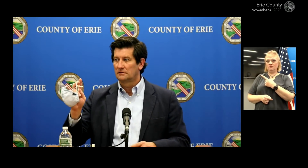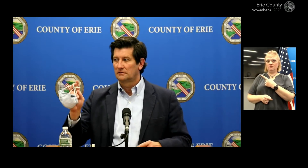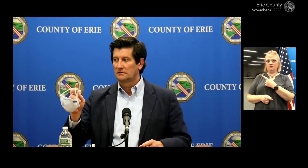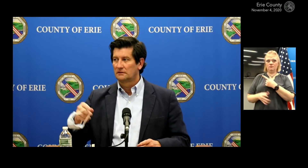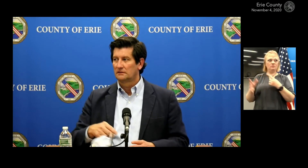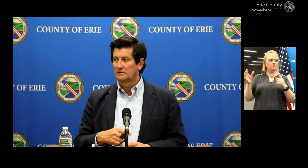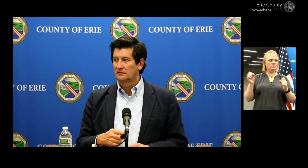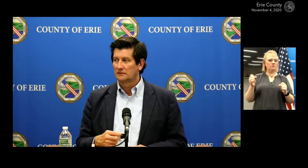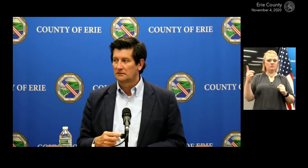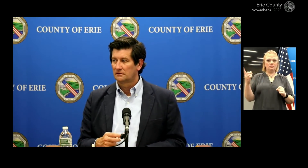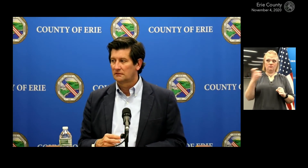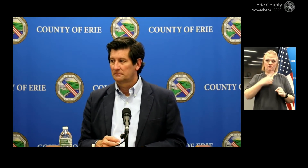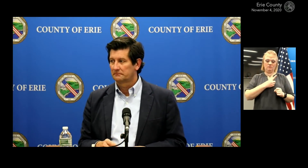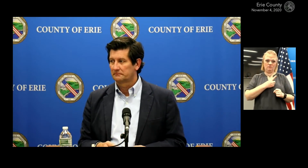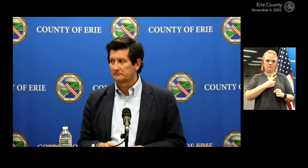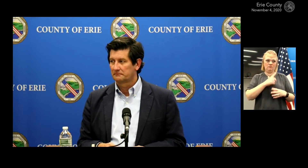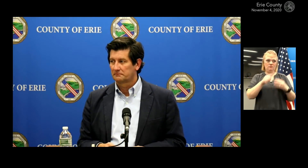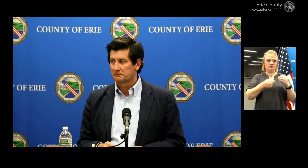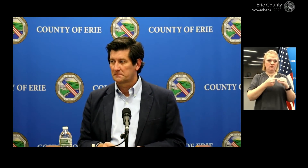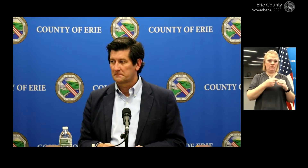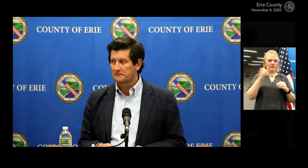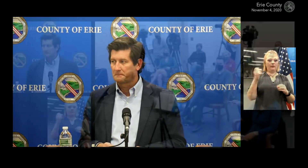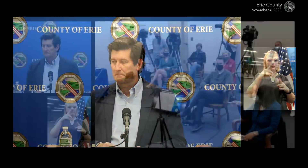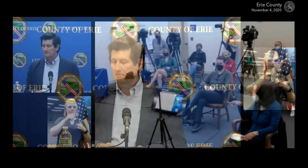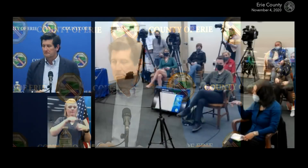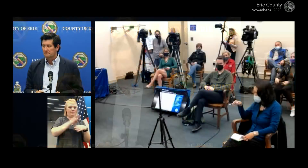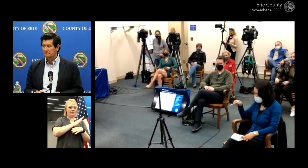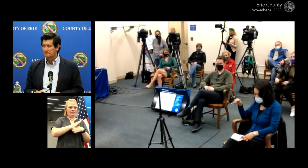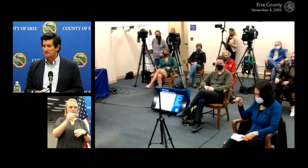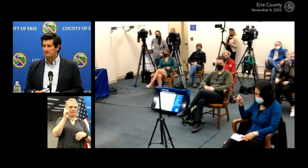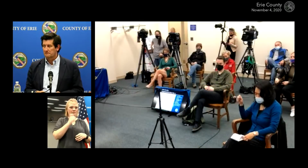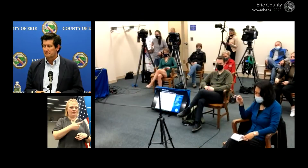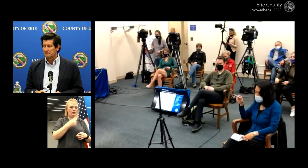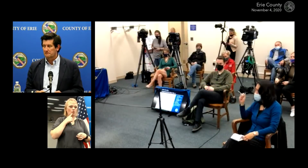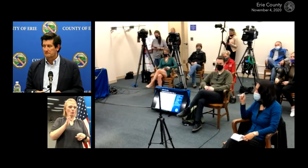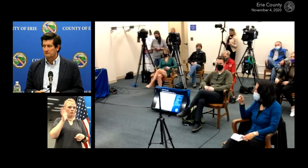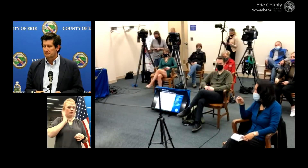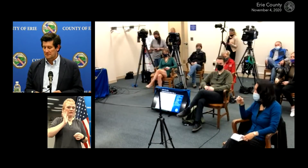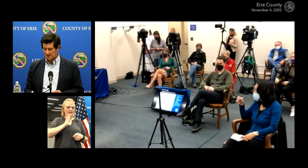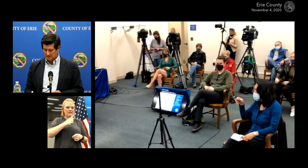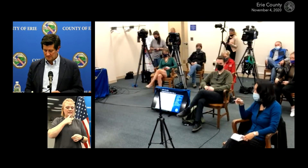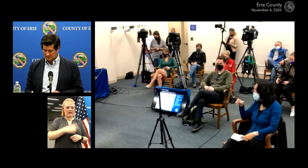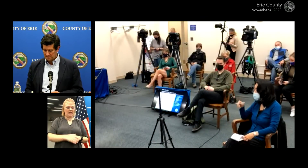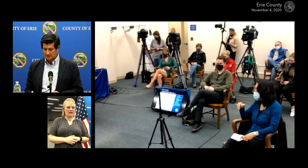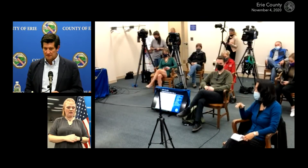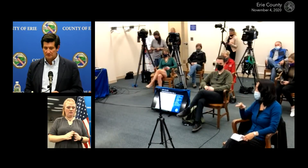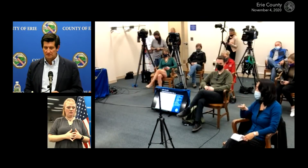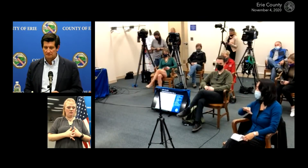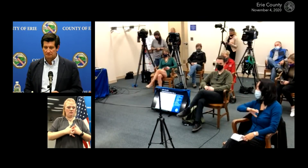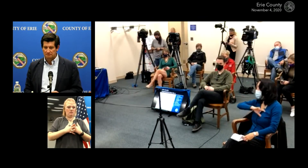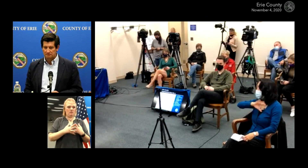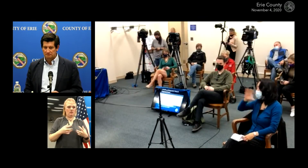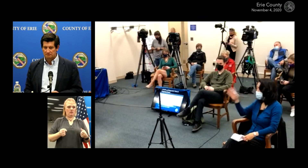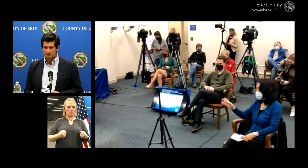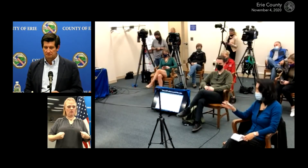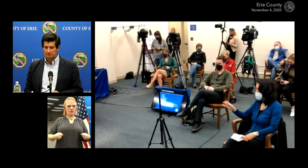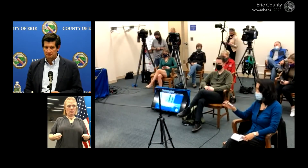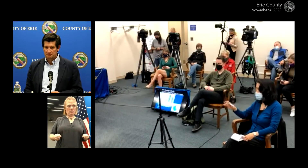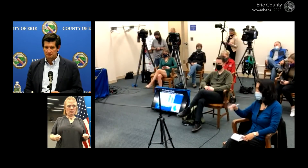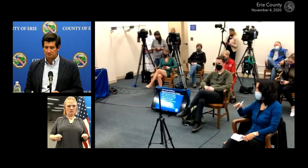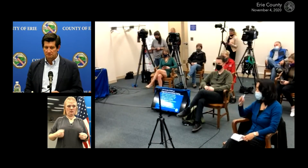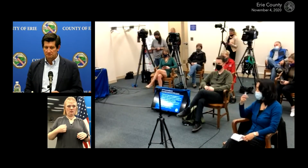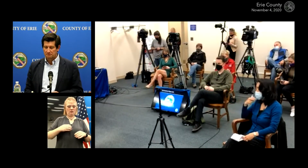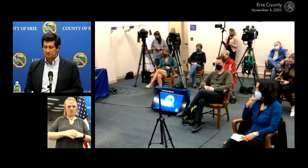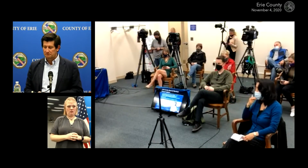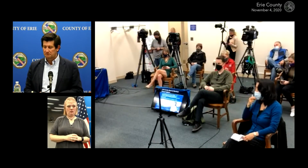ask a question about the back to business grants. You had previously said that after everyone